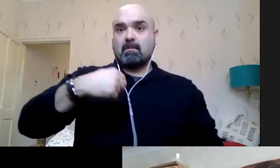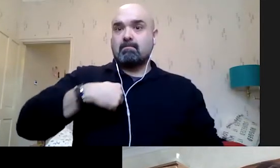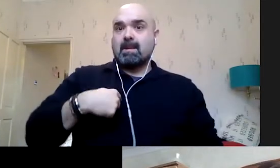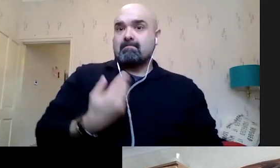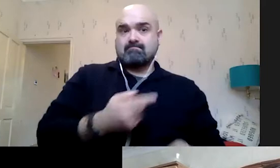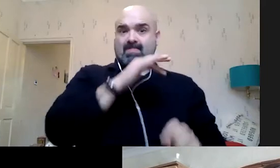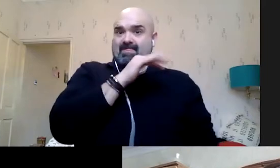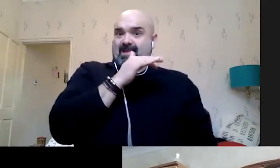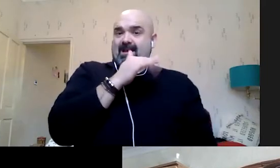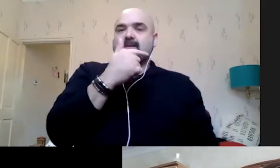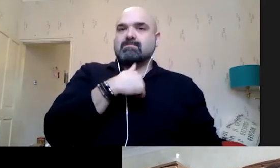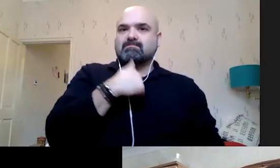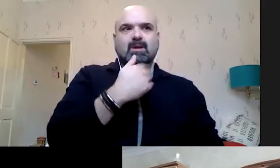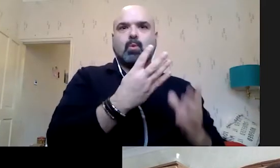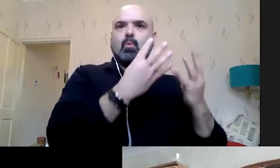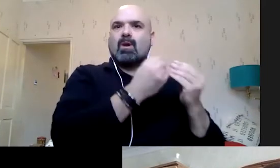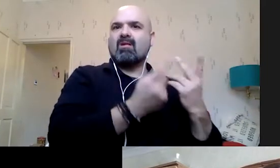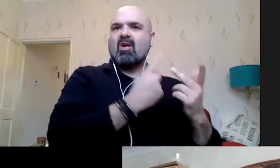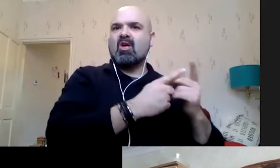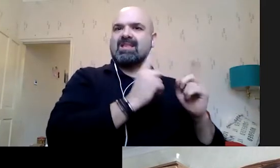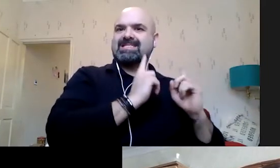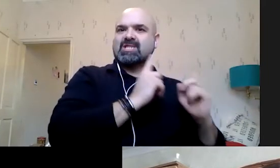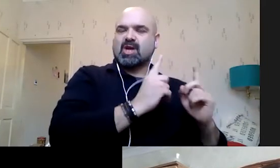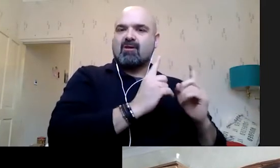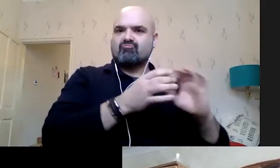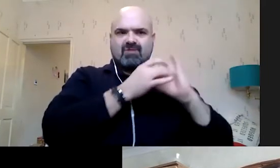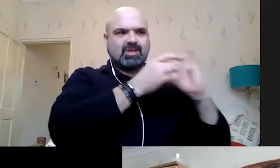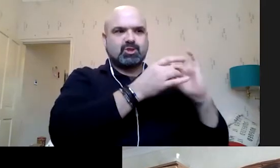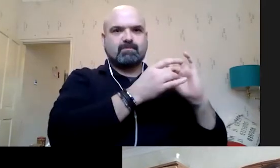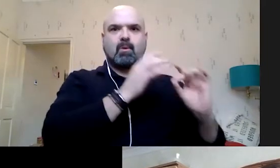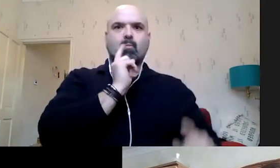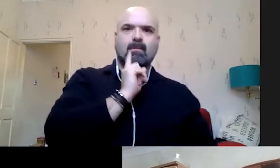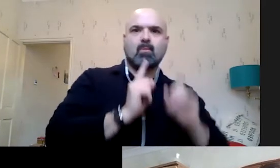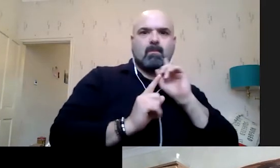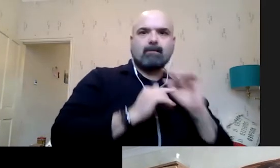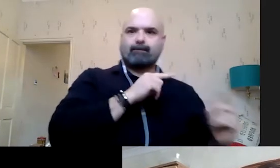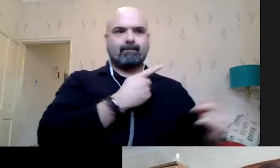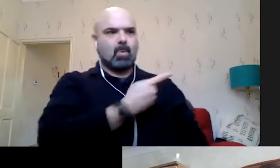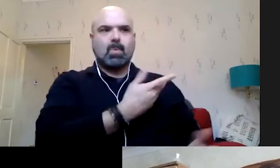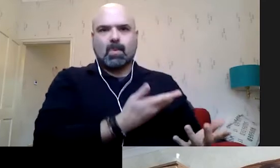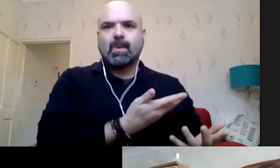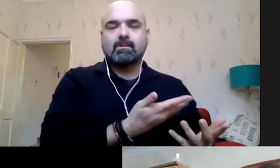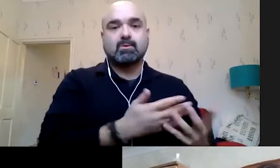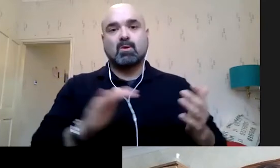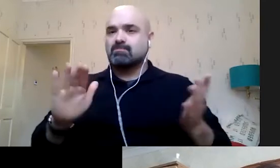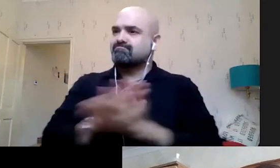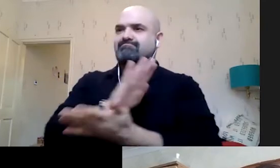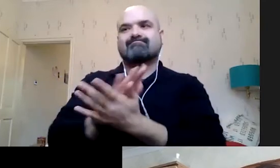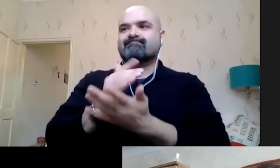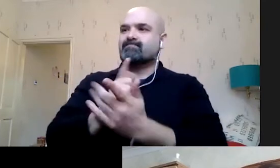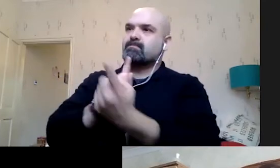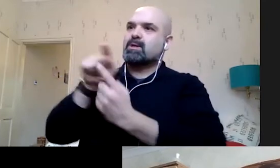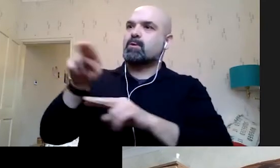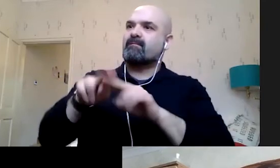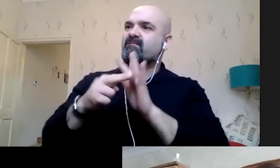relationship with another teacher at the time. So you can imagine it was quite a difficult time. So it's great to meet you, Finn. And I just wondered if we could chat